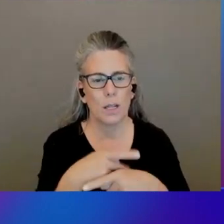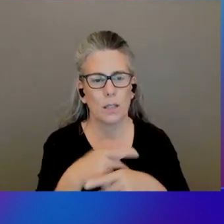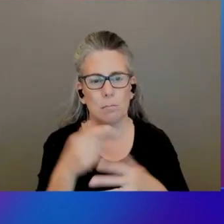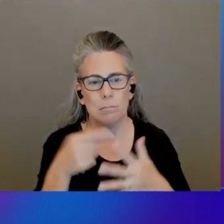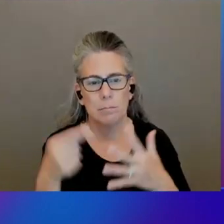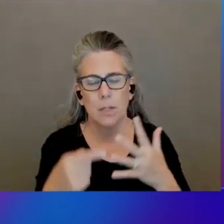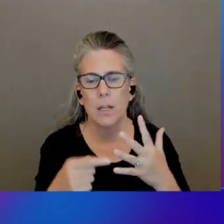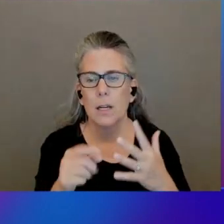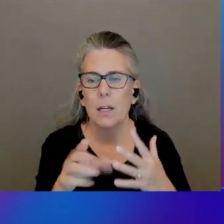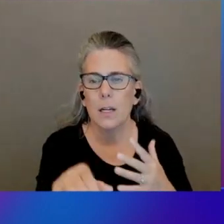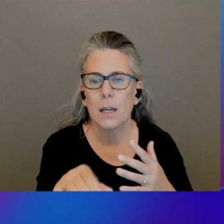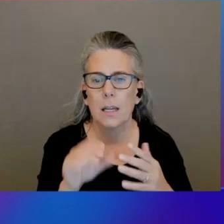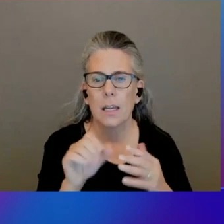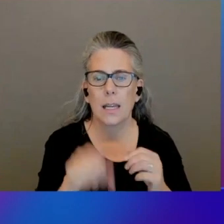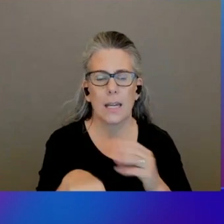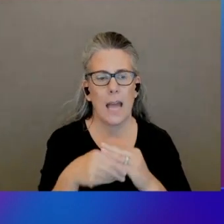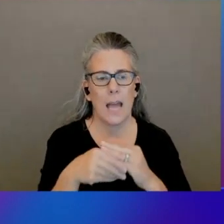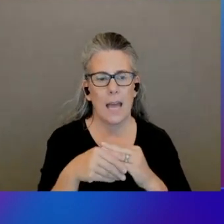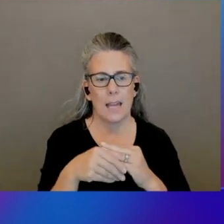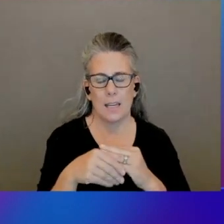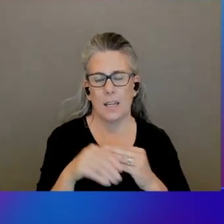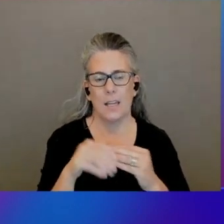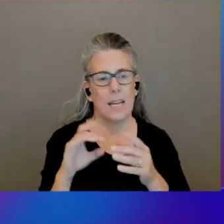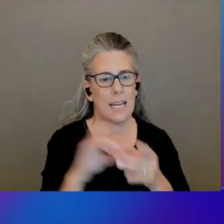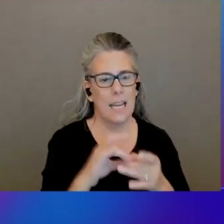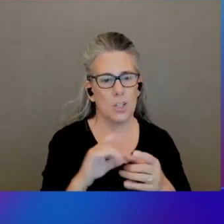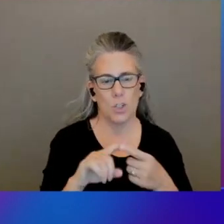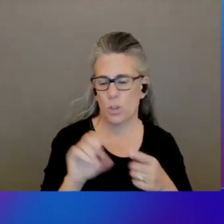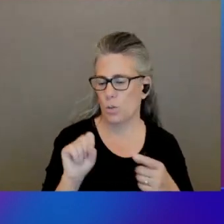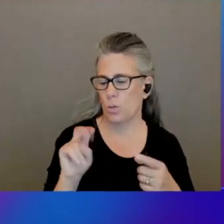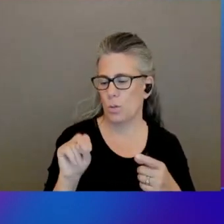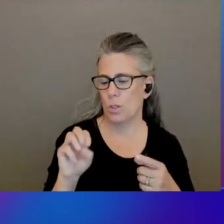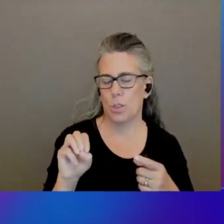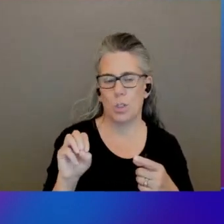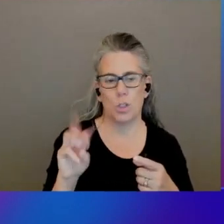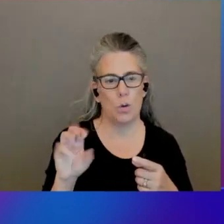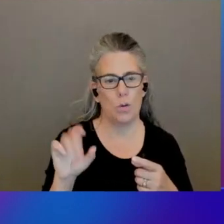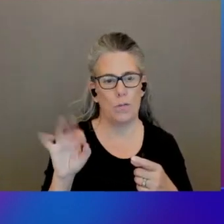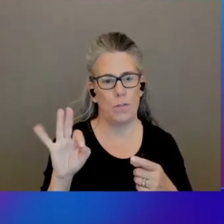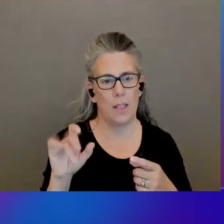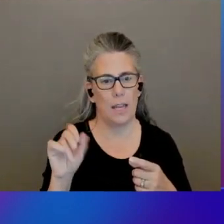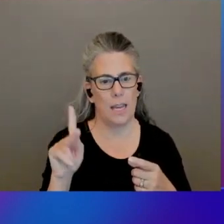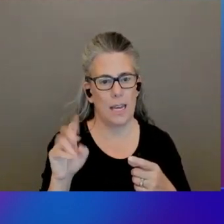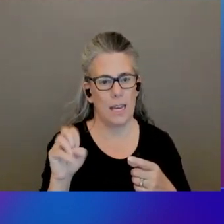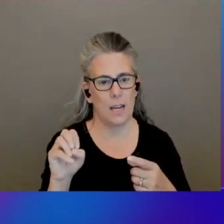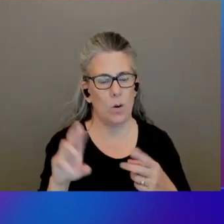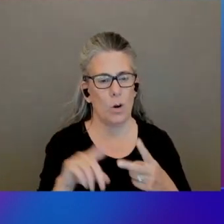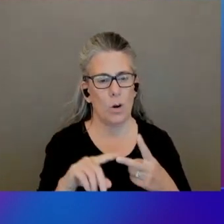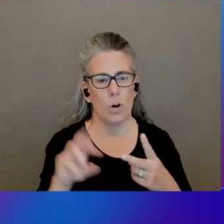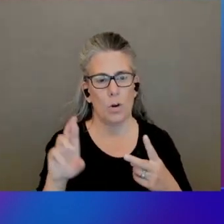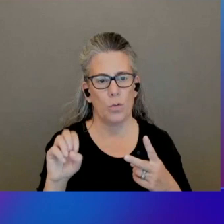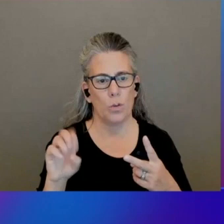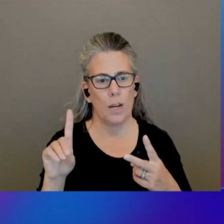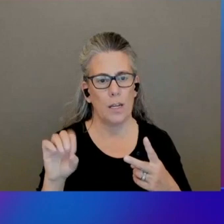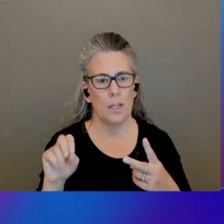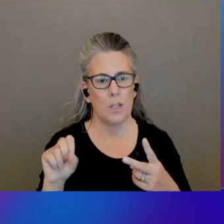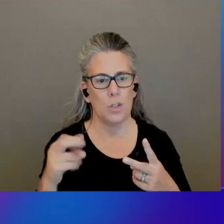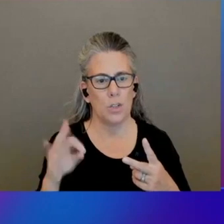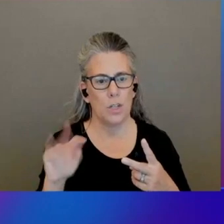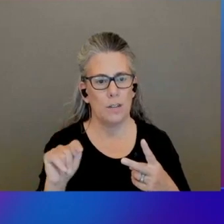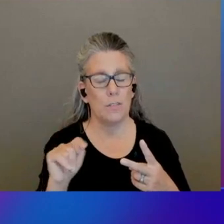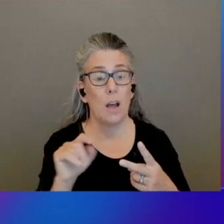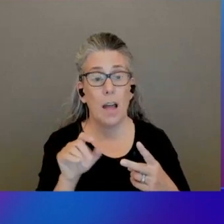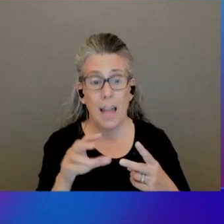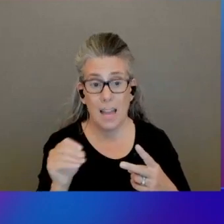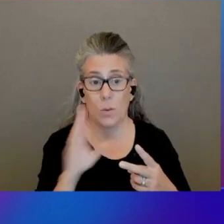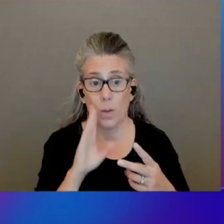add connections to Snowflake or Redshift as of today. We'll have more data sources coming in the very fast future. That's great. And what I don't see